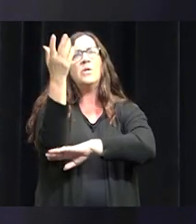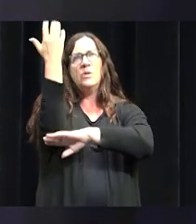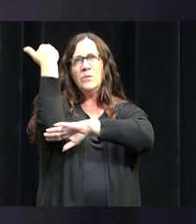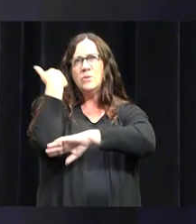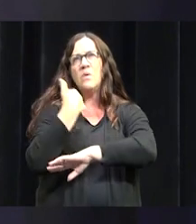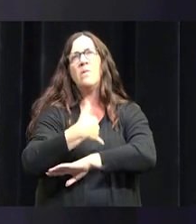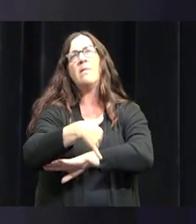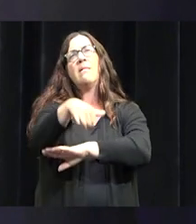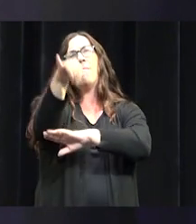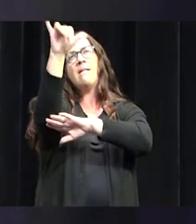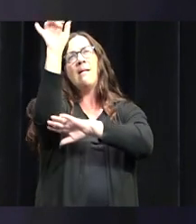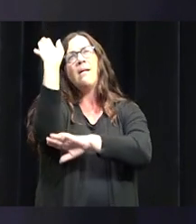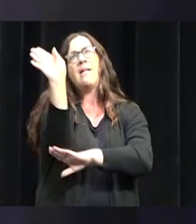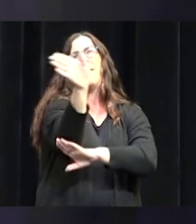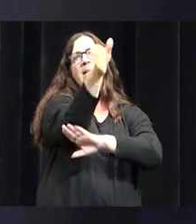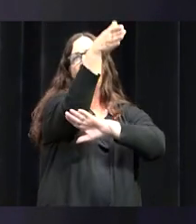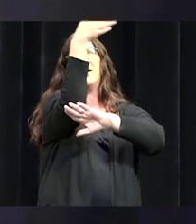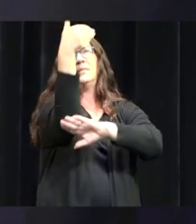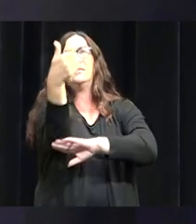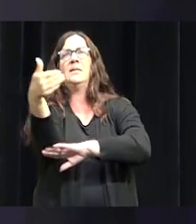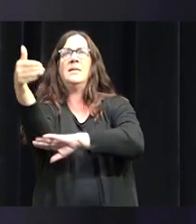watched, were so